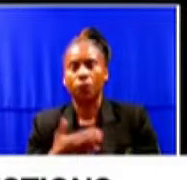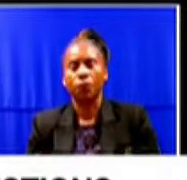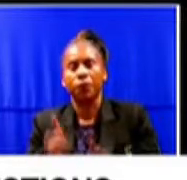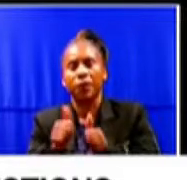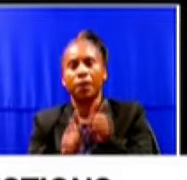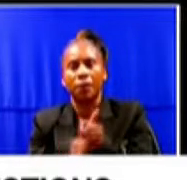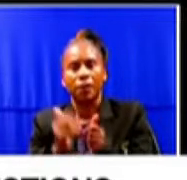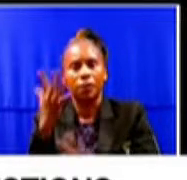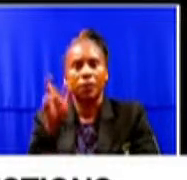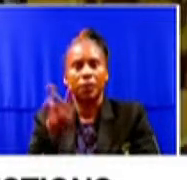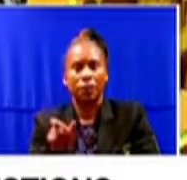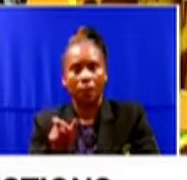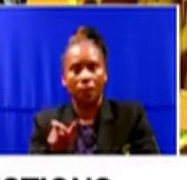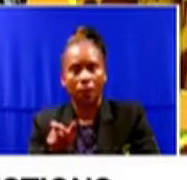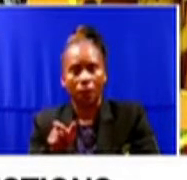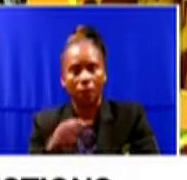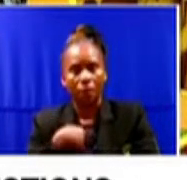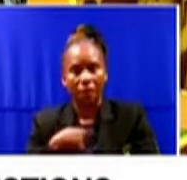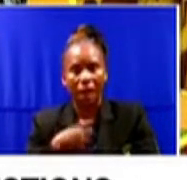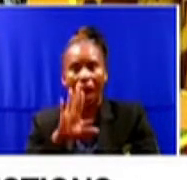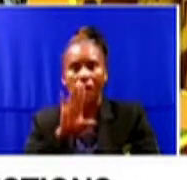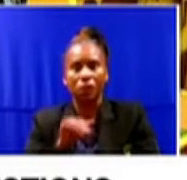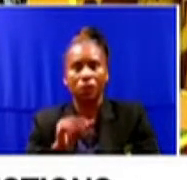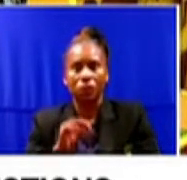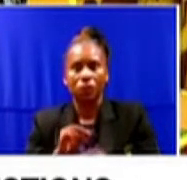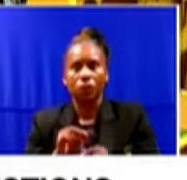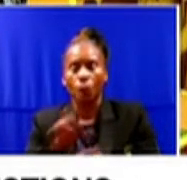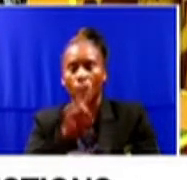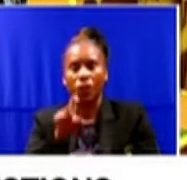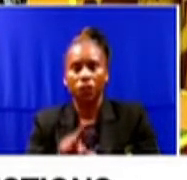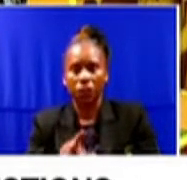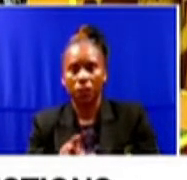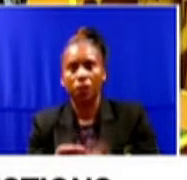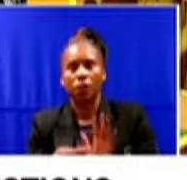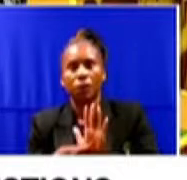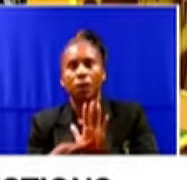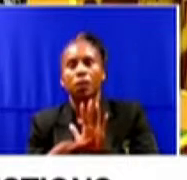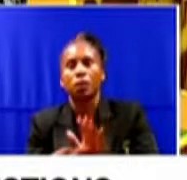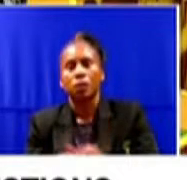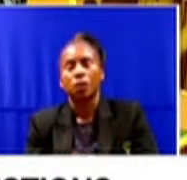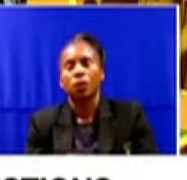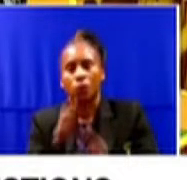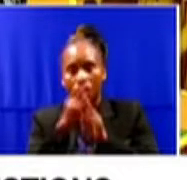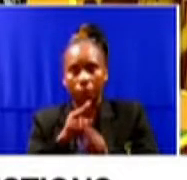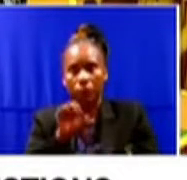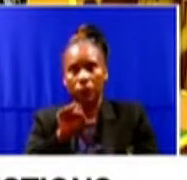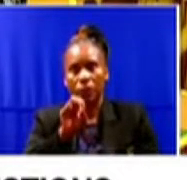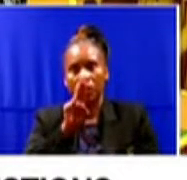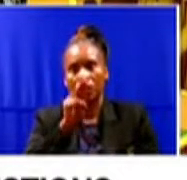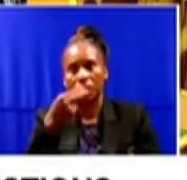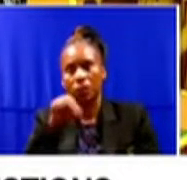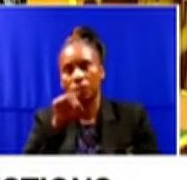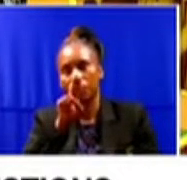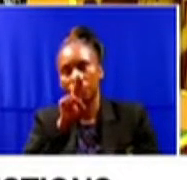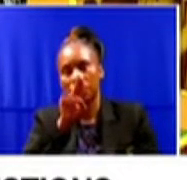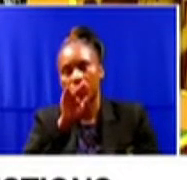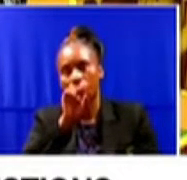taking the question on behalf of Honorable Shivambo. I'm Honorable Snawa Tambo.